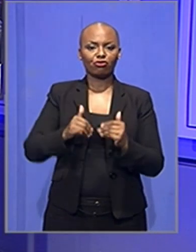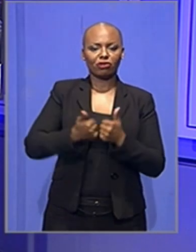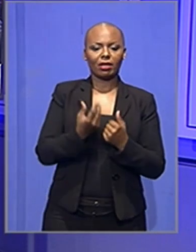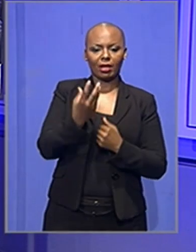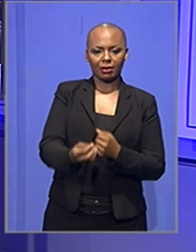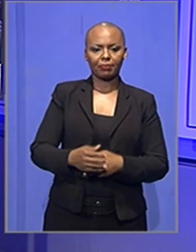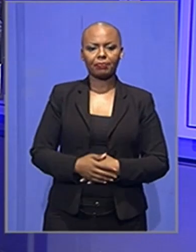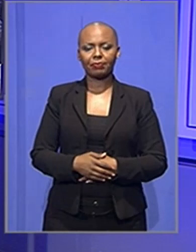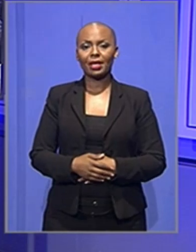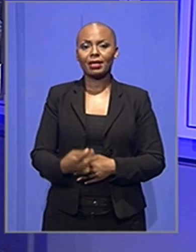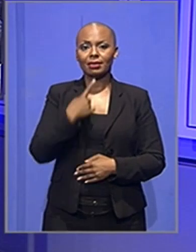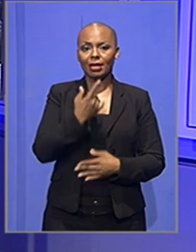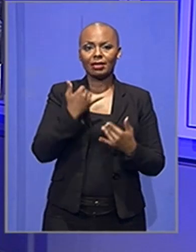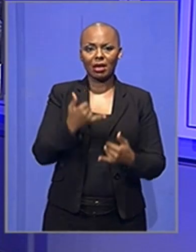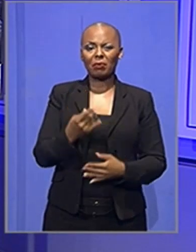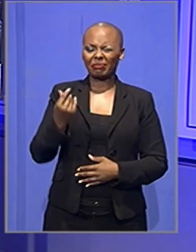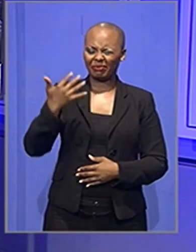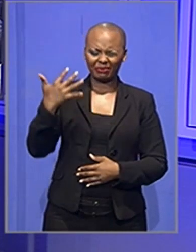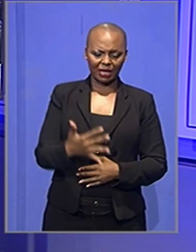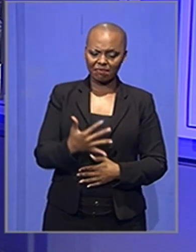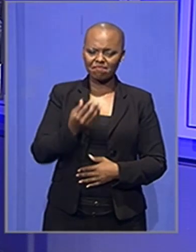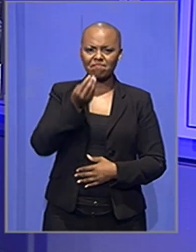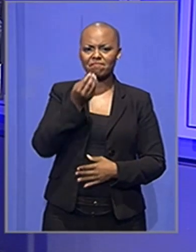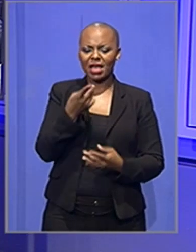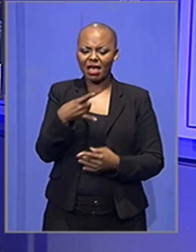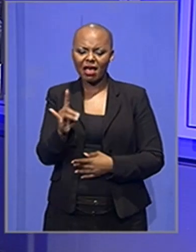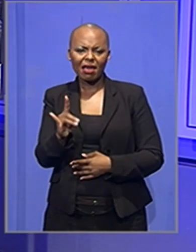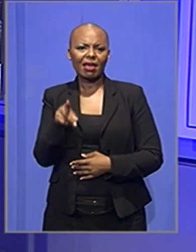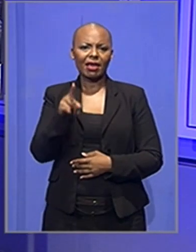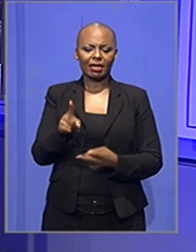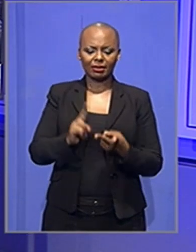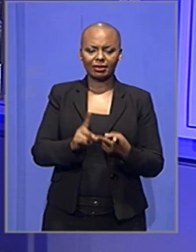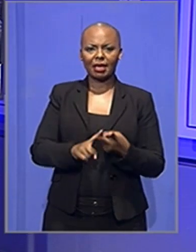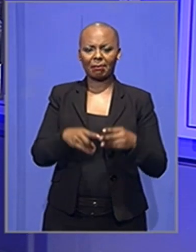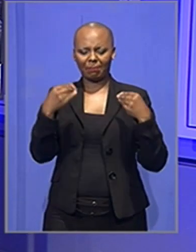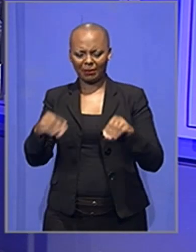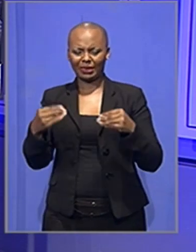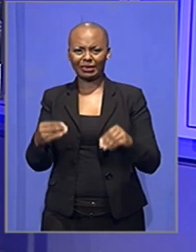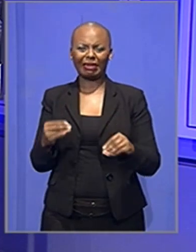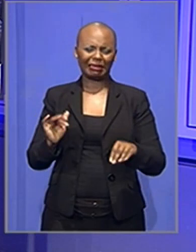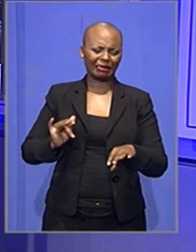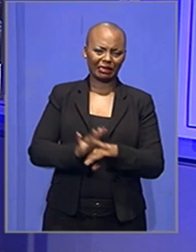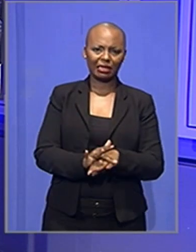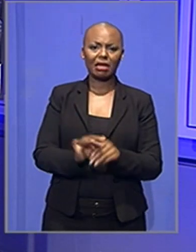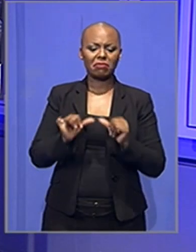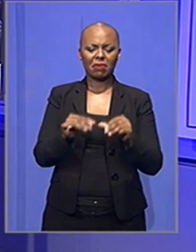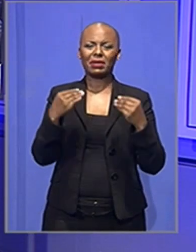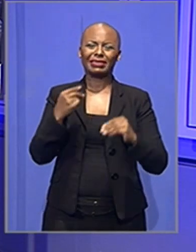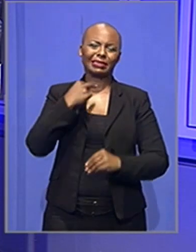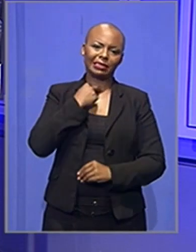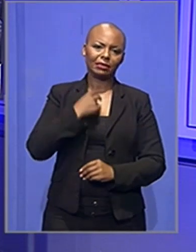tsona. Di re ditheko tse hodimo tsa dijo tsa diphoofolo le bothata ba ho kenela mmarakeng ho ba sitisa ho tswela pele.